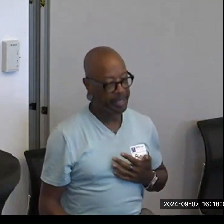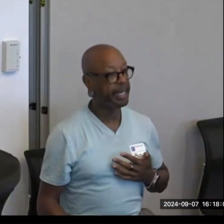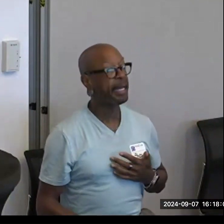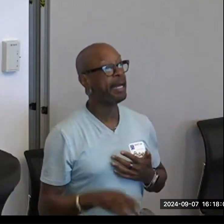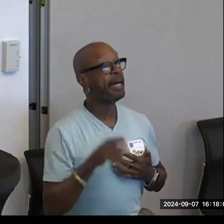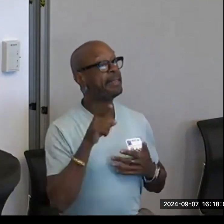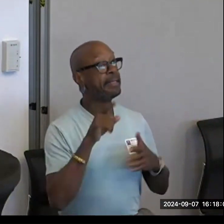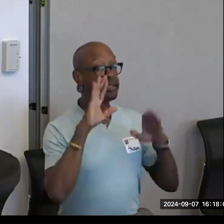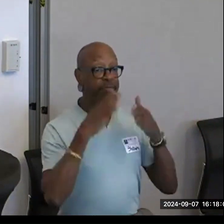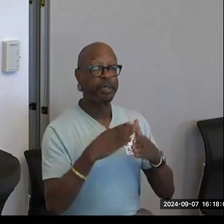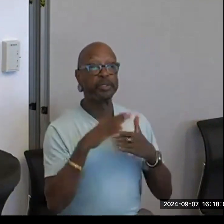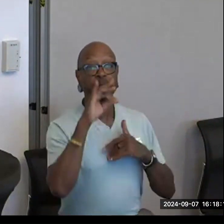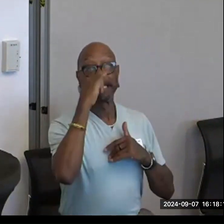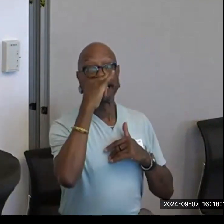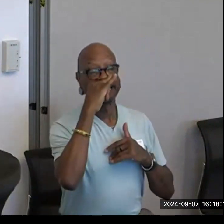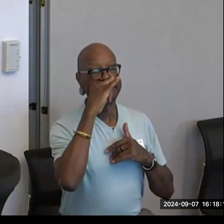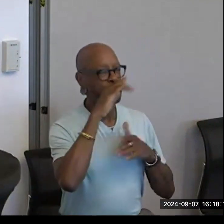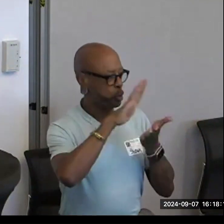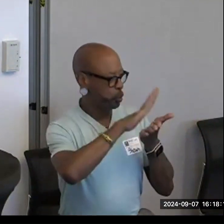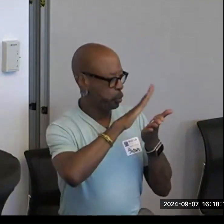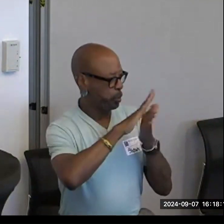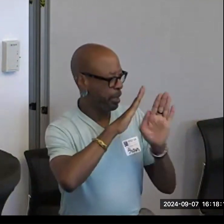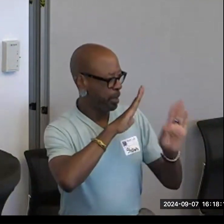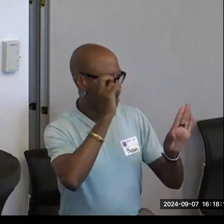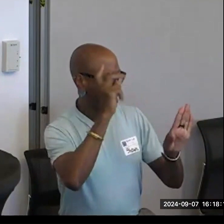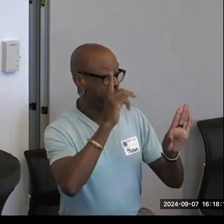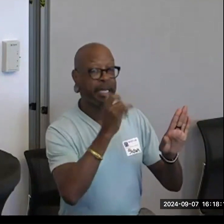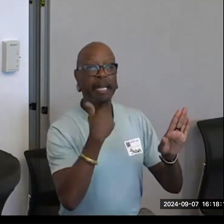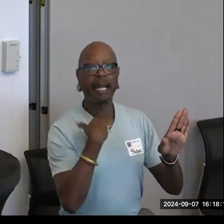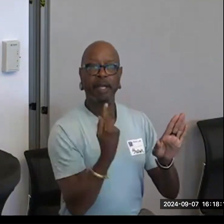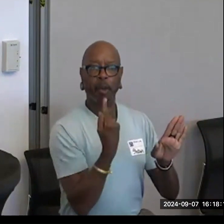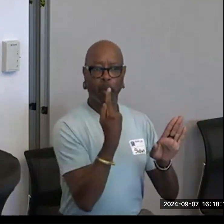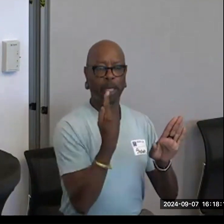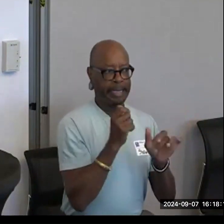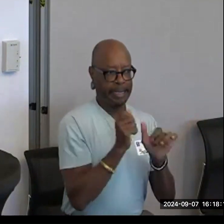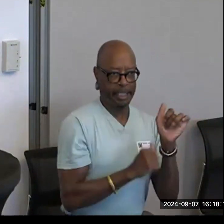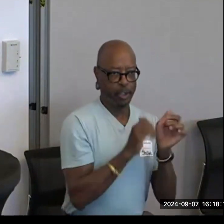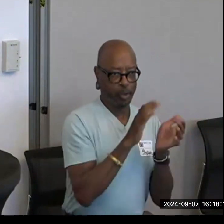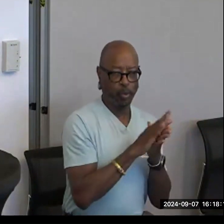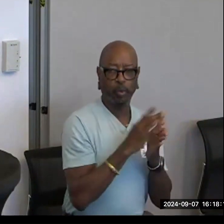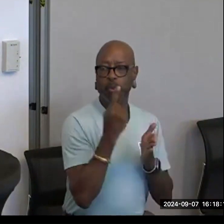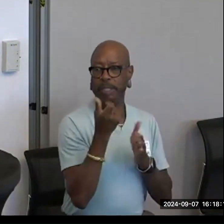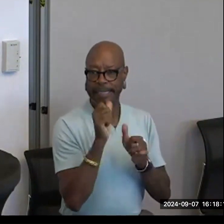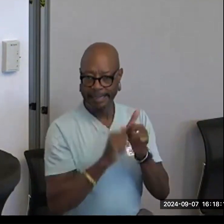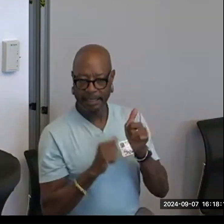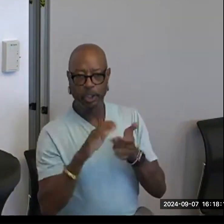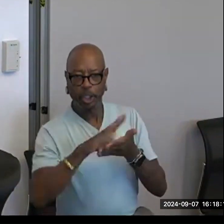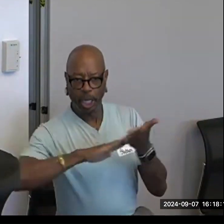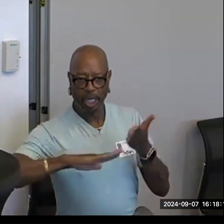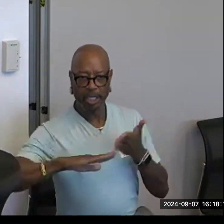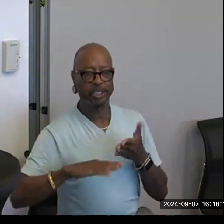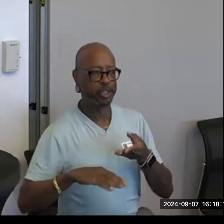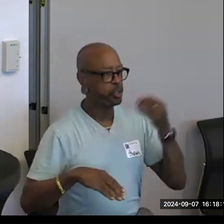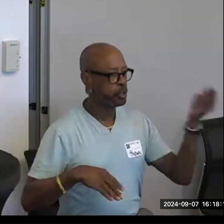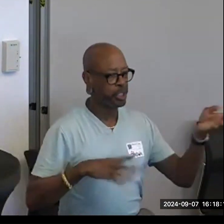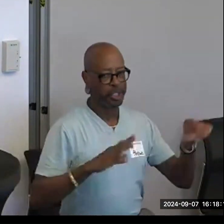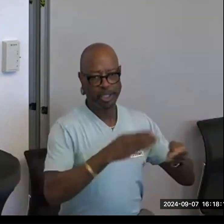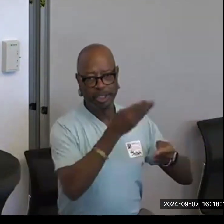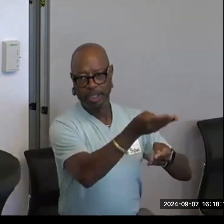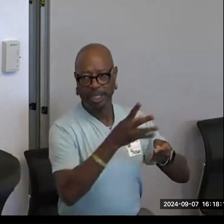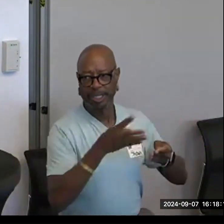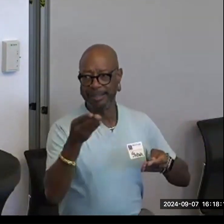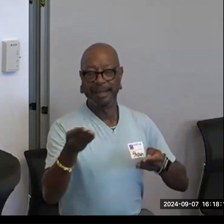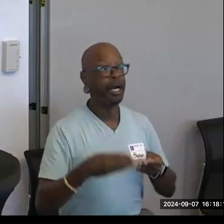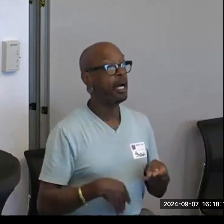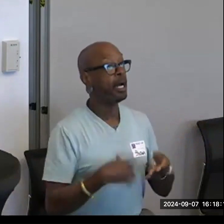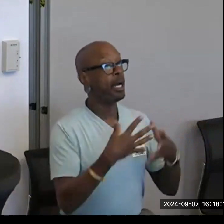focused on kids in schools, and of course having one in each school, one at each college. And the American